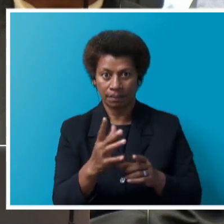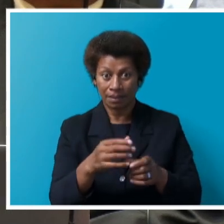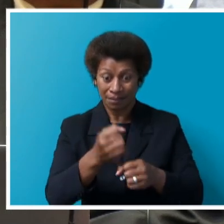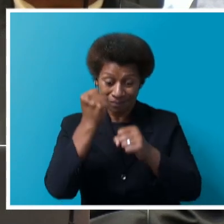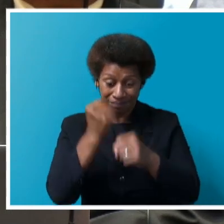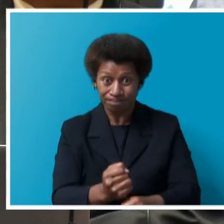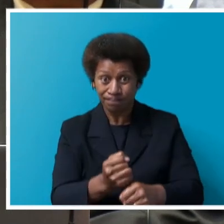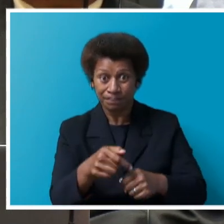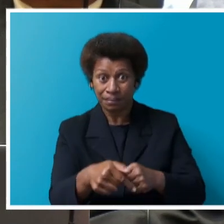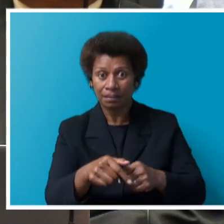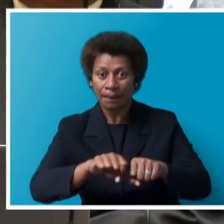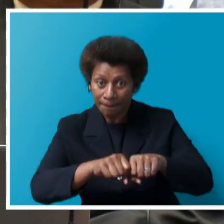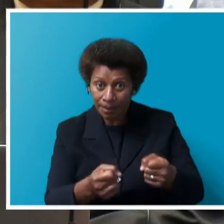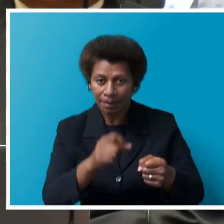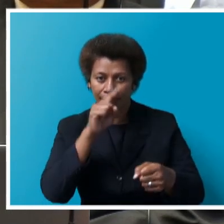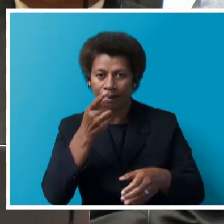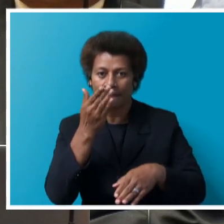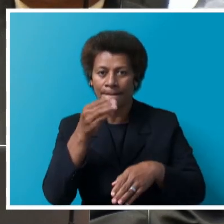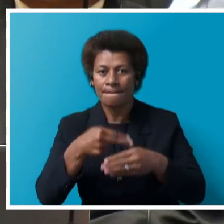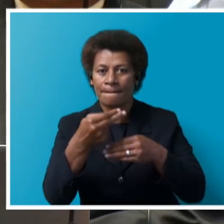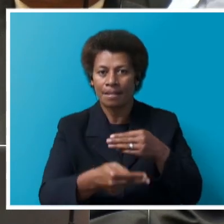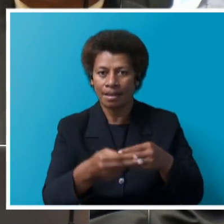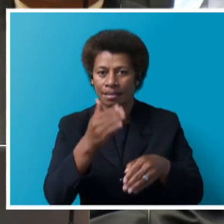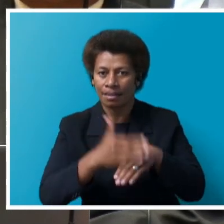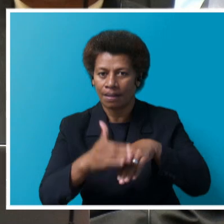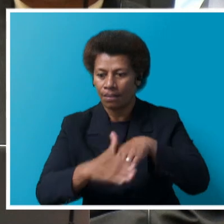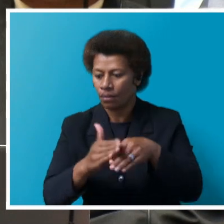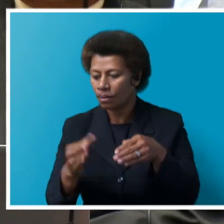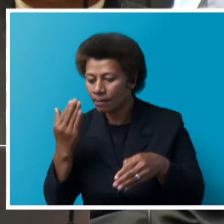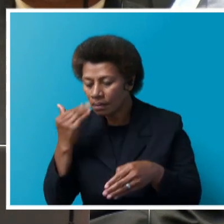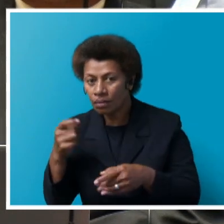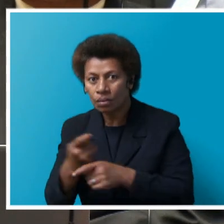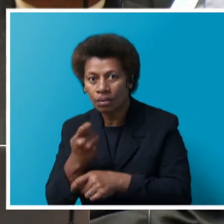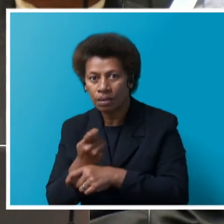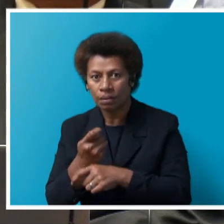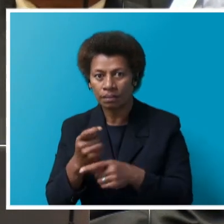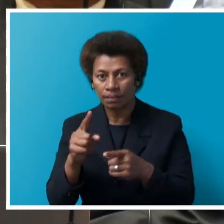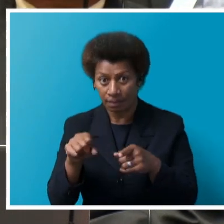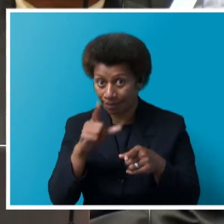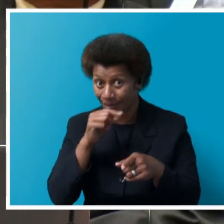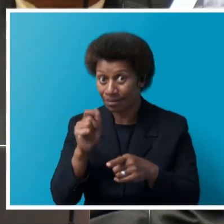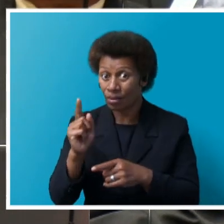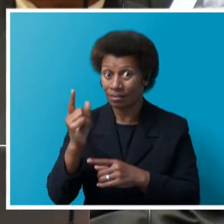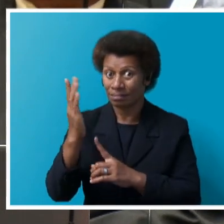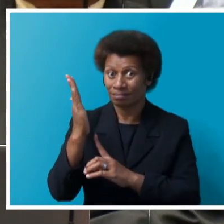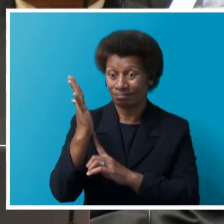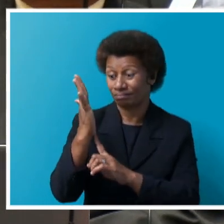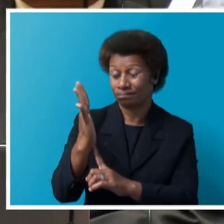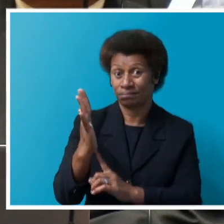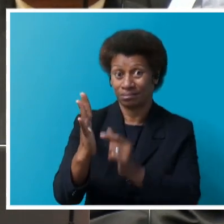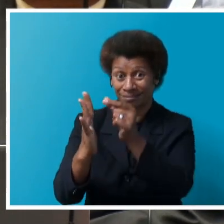not abandon the task of planting. We find another tool. Perhaps even the karikari can get the job done. This